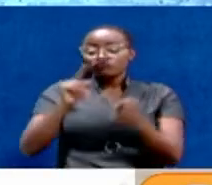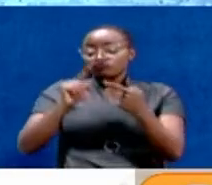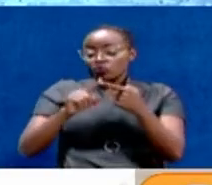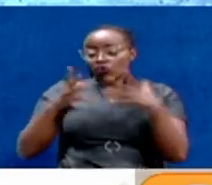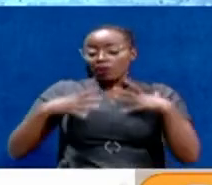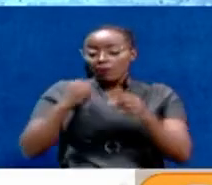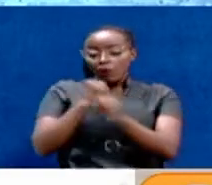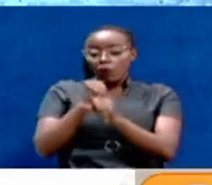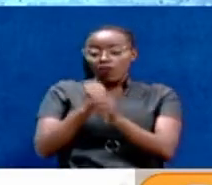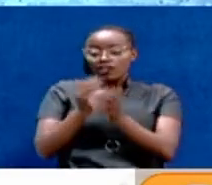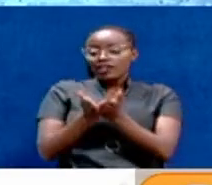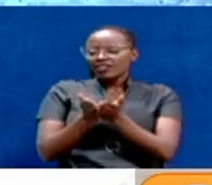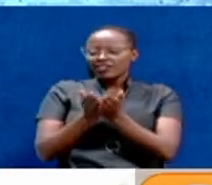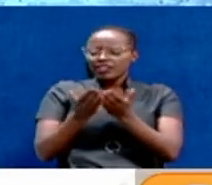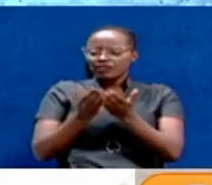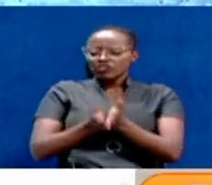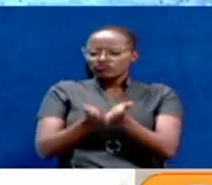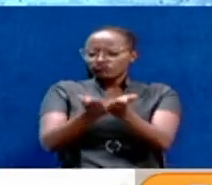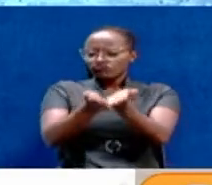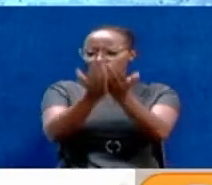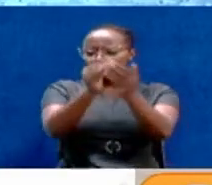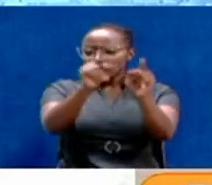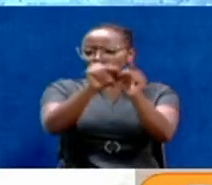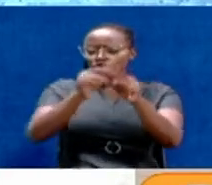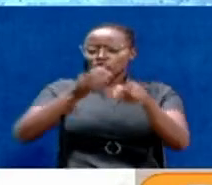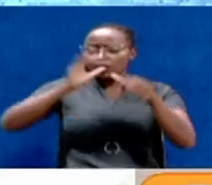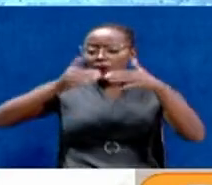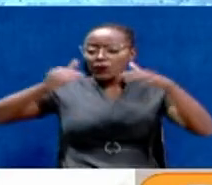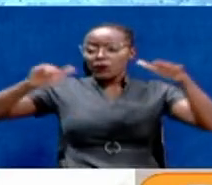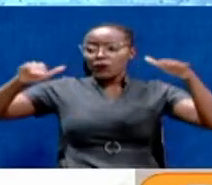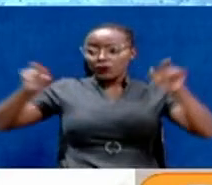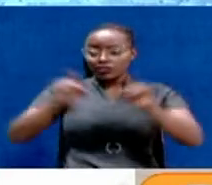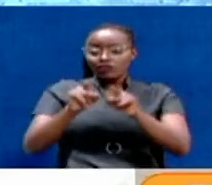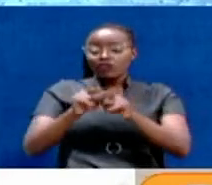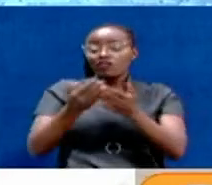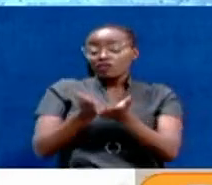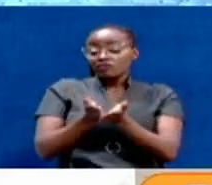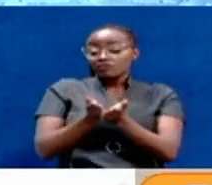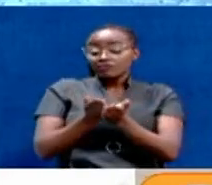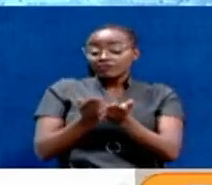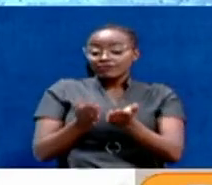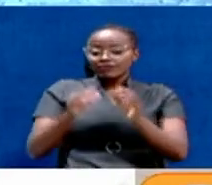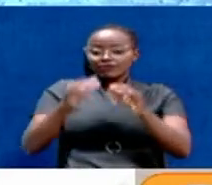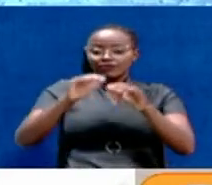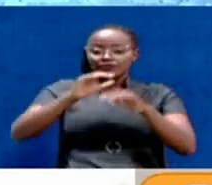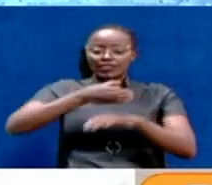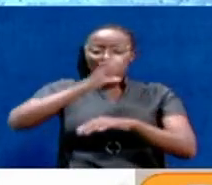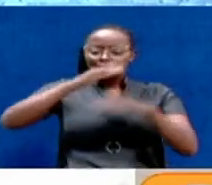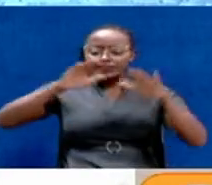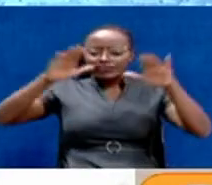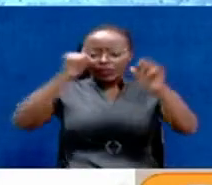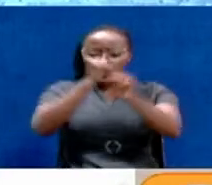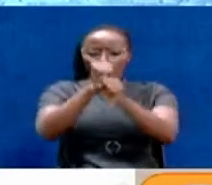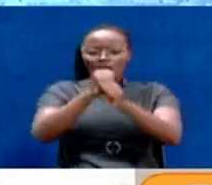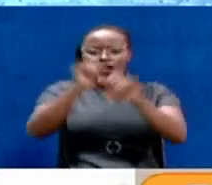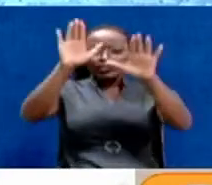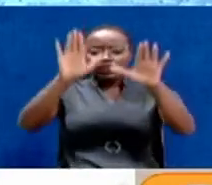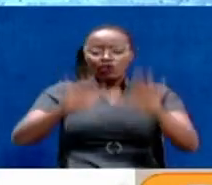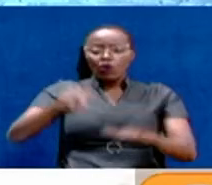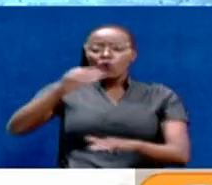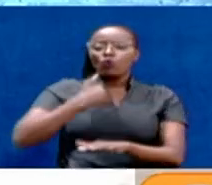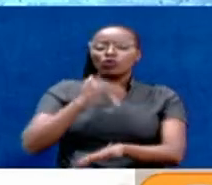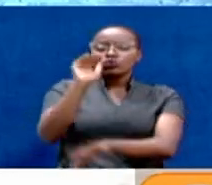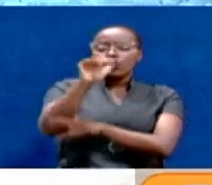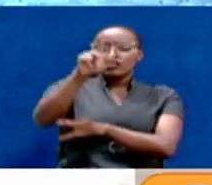Seafarers. It's all about the seafarers. This year's theme is Seafarers Are Key Workers. And I want to start with the PS